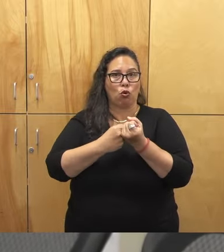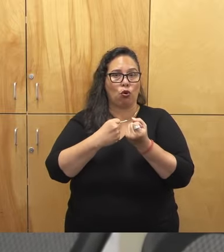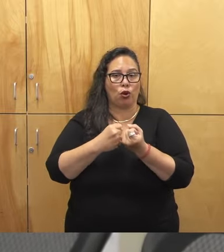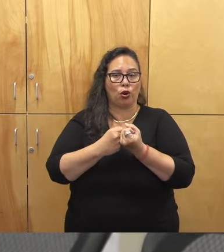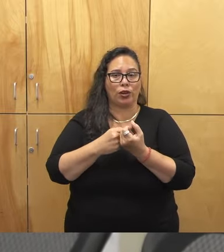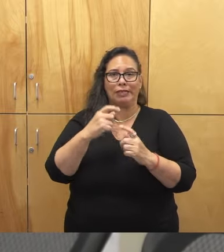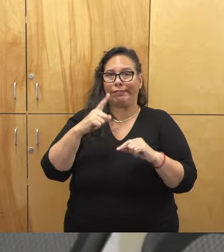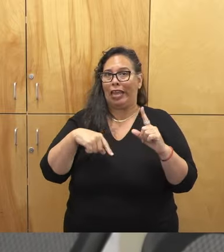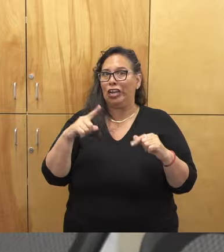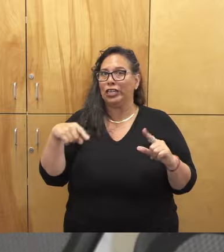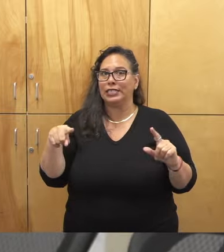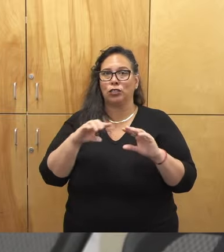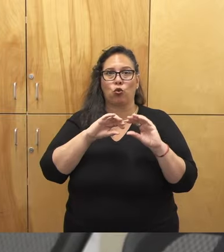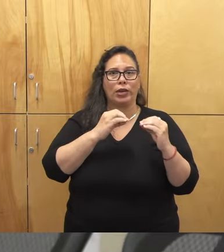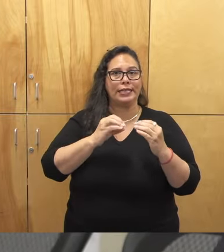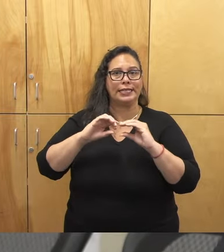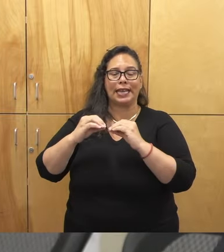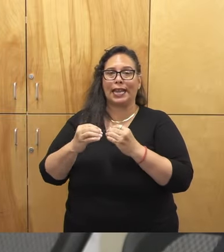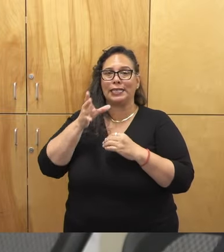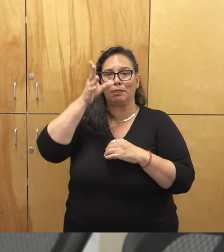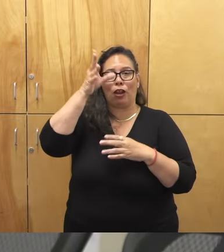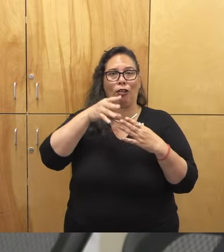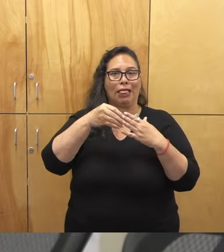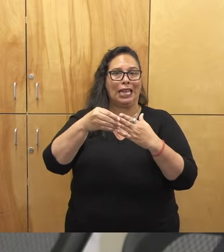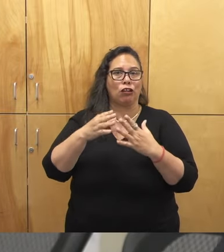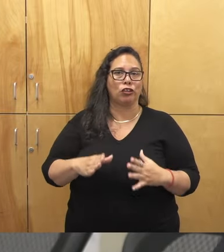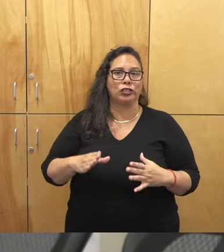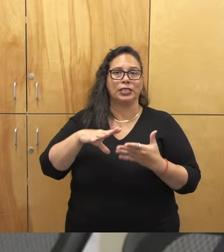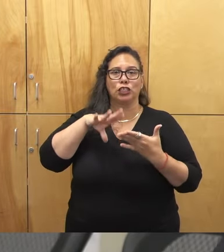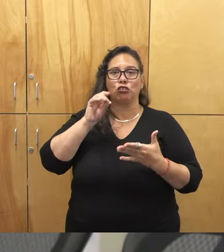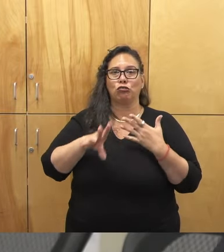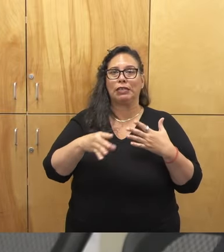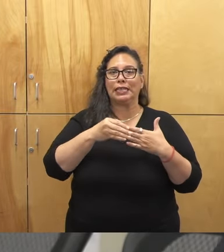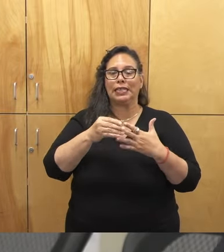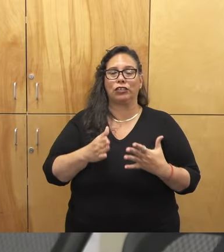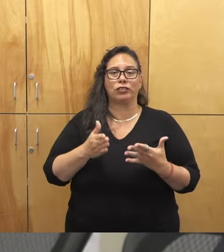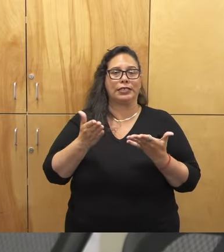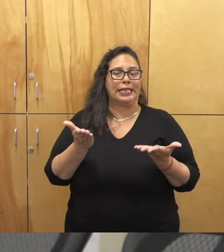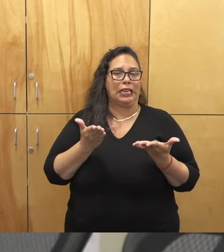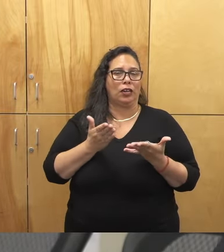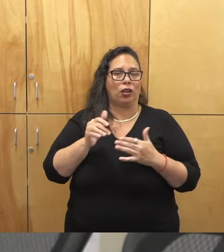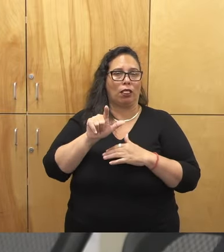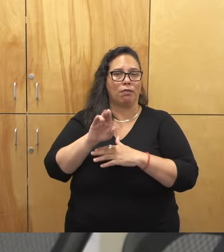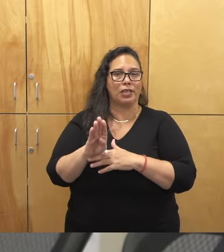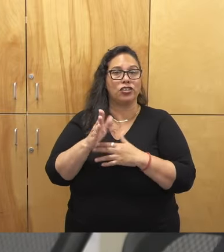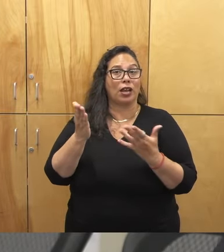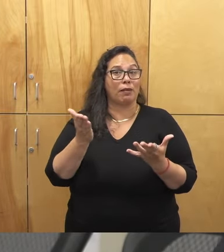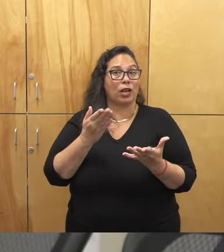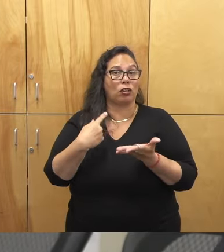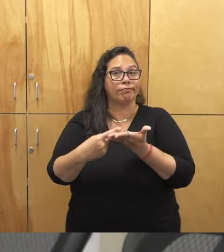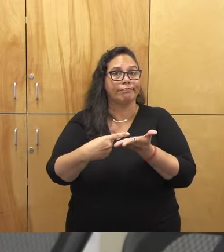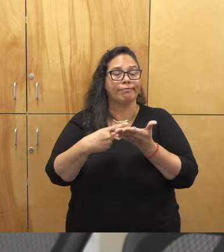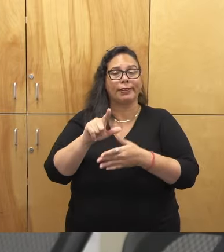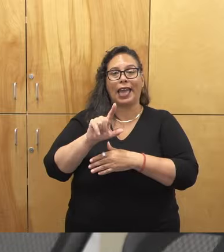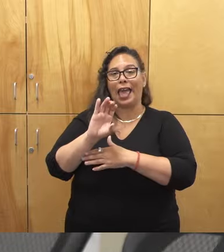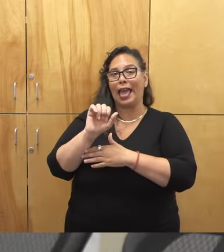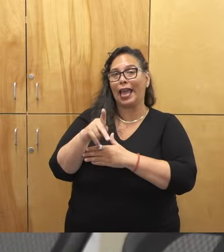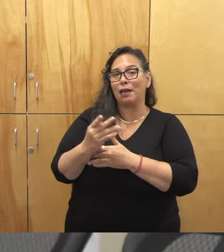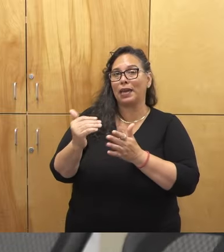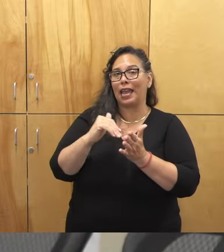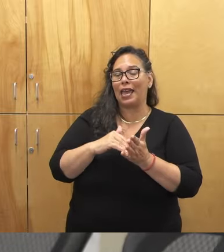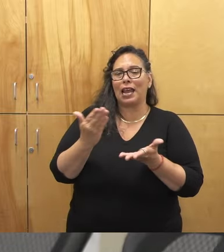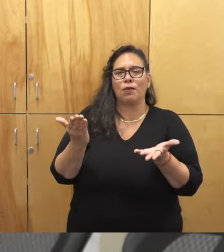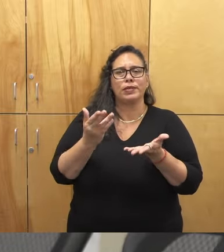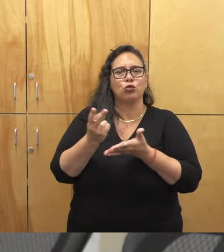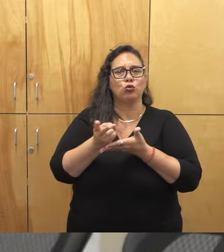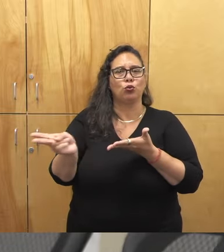various organizations, parent leaders, and student leaders and educators here in Long Beach. I'm here to talk about the LCAP again. I was here 2 weeks